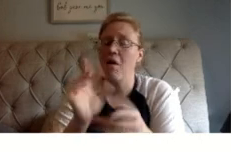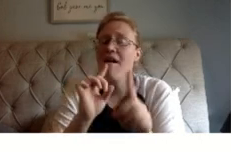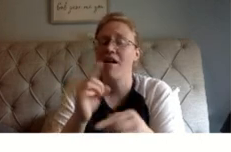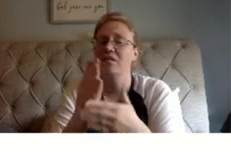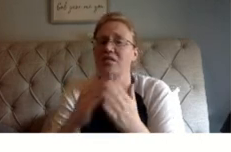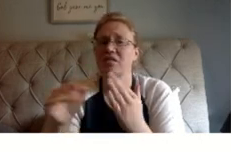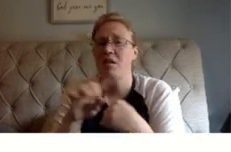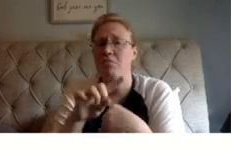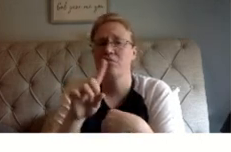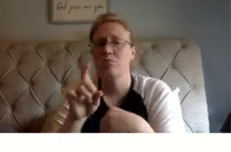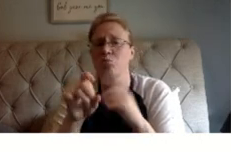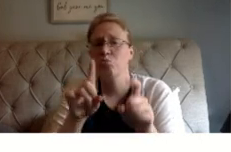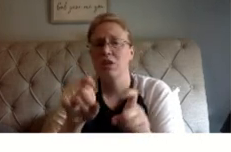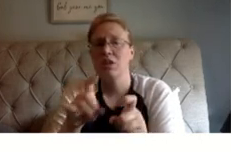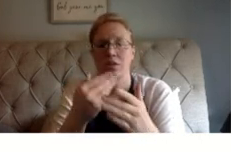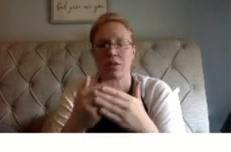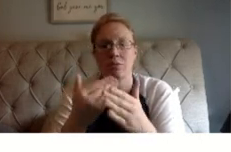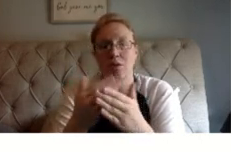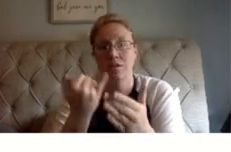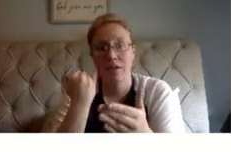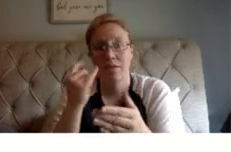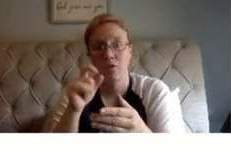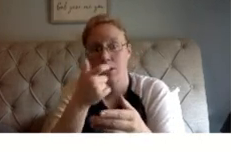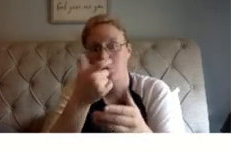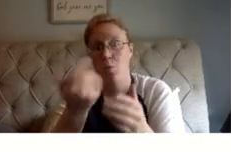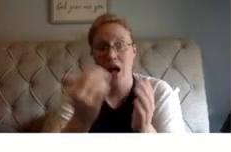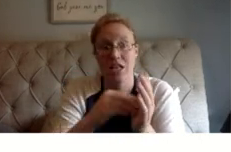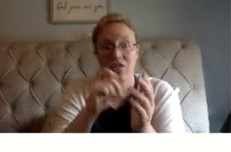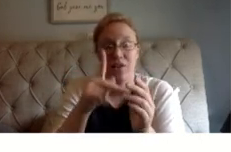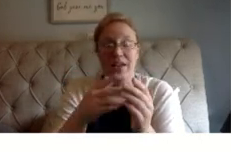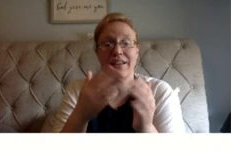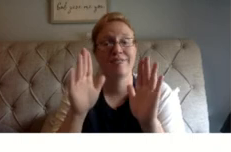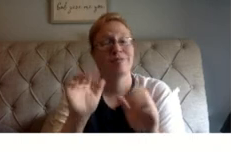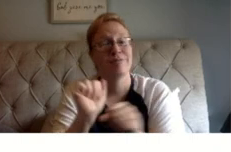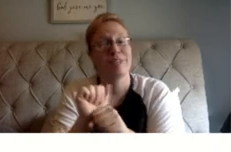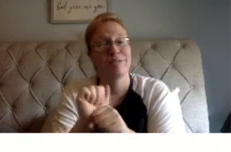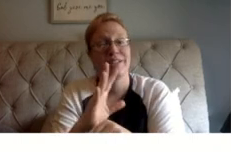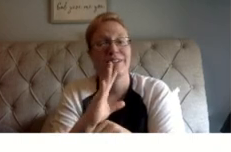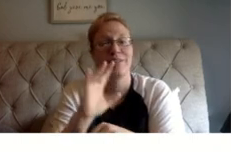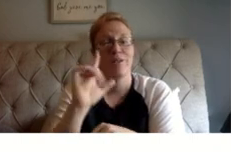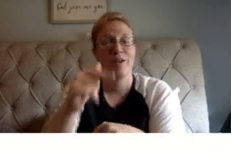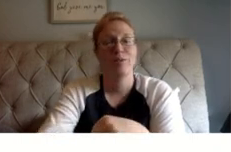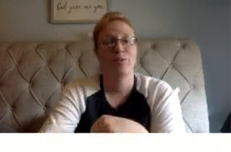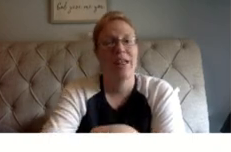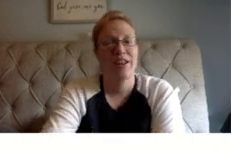of them, okay? So keep it close by in case you need to rewatch it. All right, great work, guys. Talk to you later.